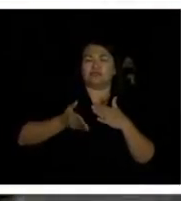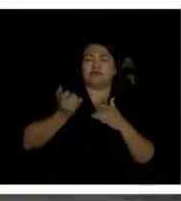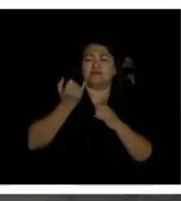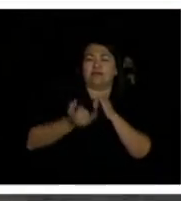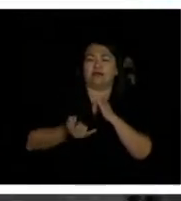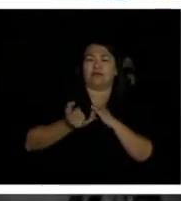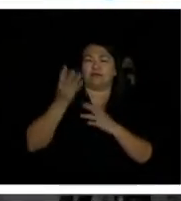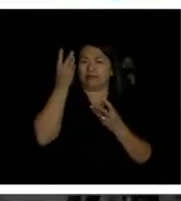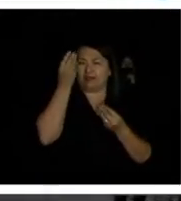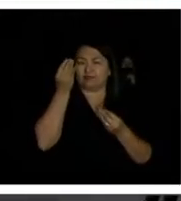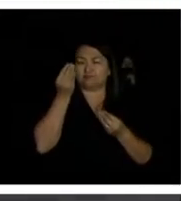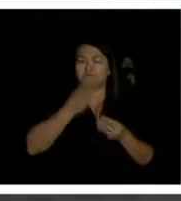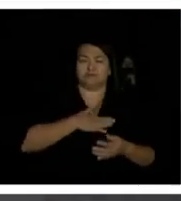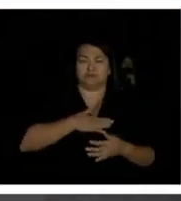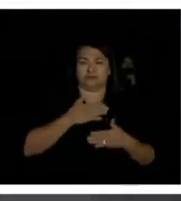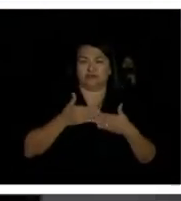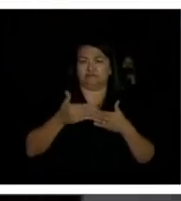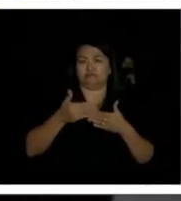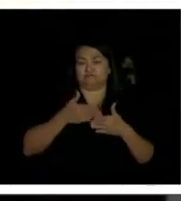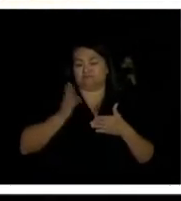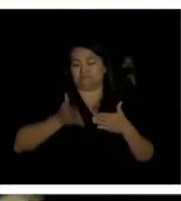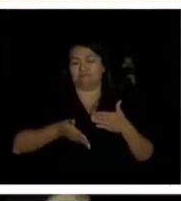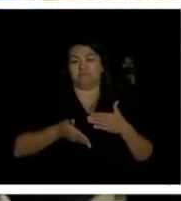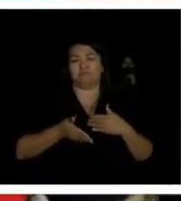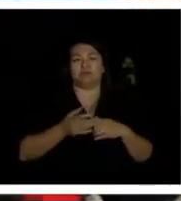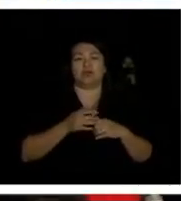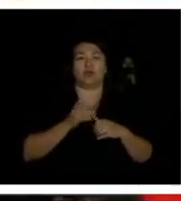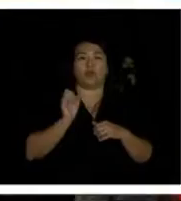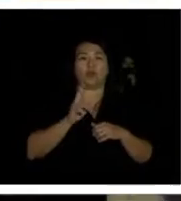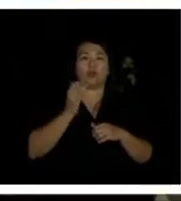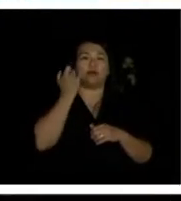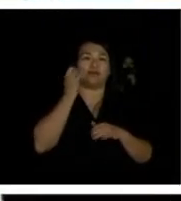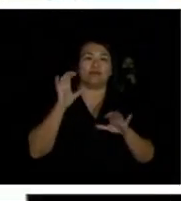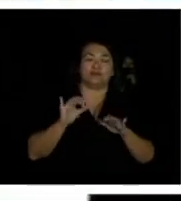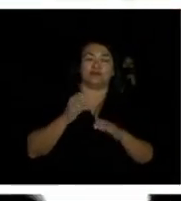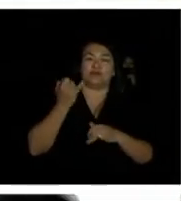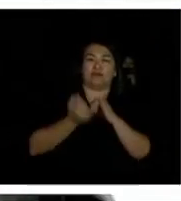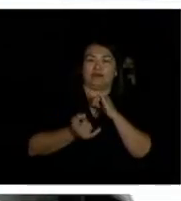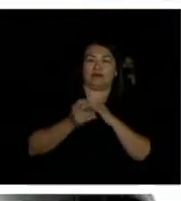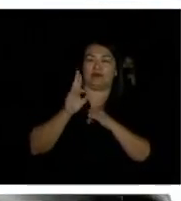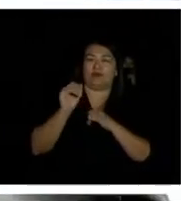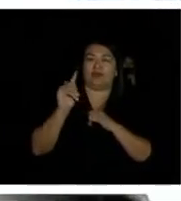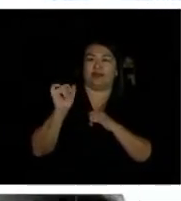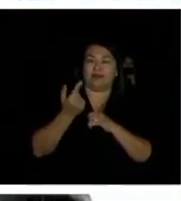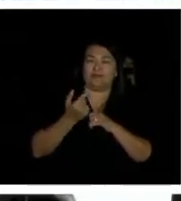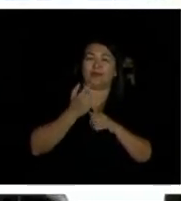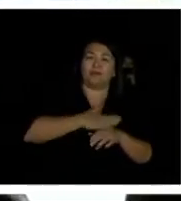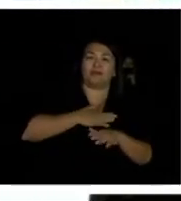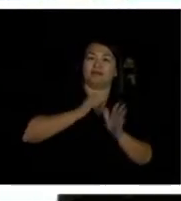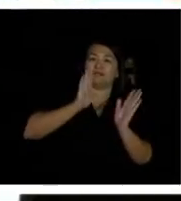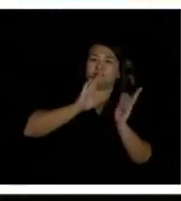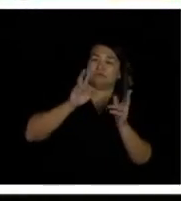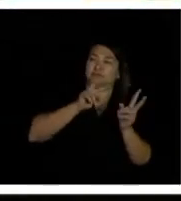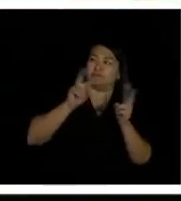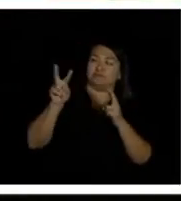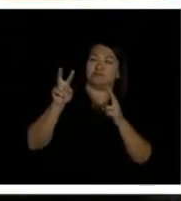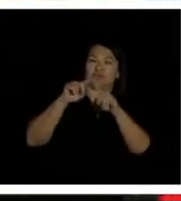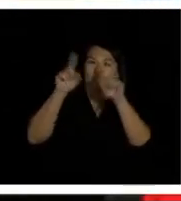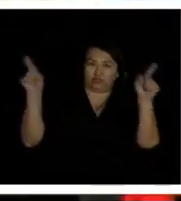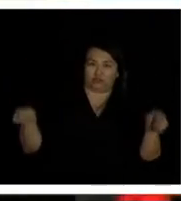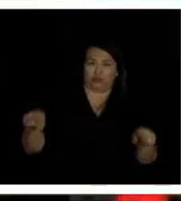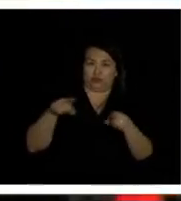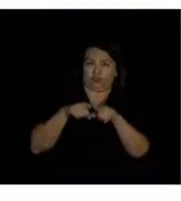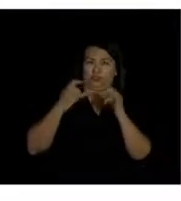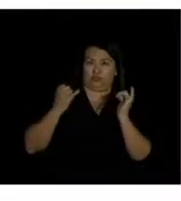ahead and go in there and finish your final thought, or if you're doing your final ratings. I'd like to kind of call your attention to the screens at this